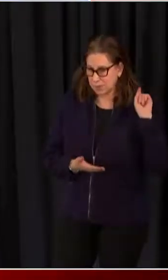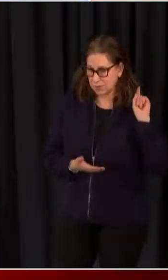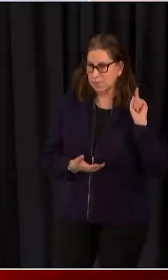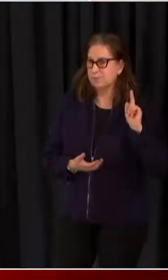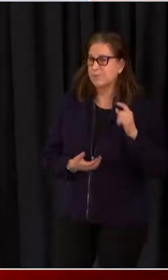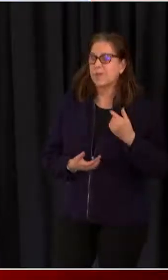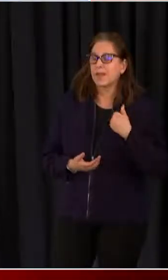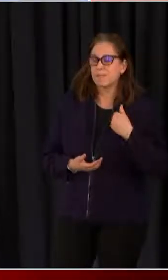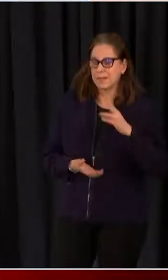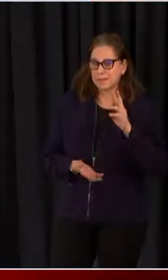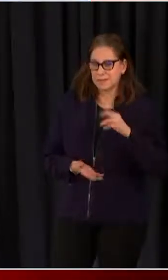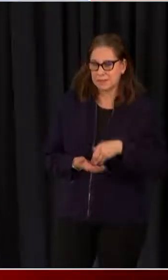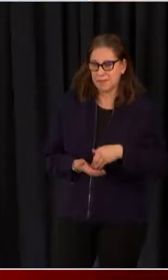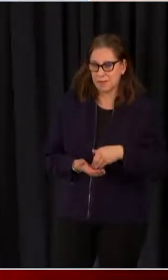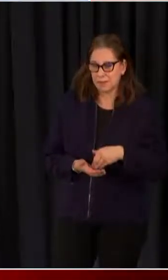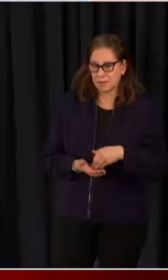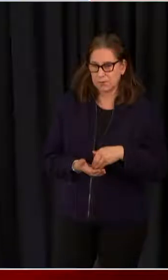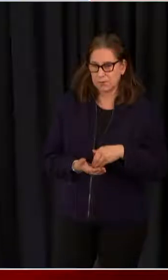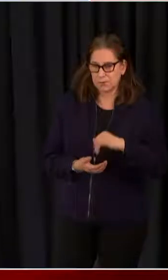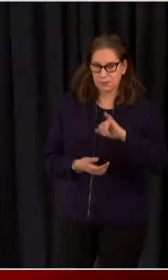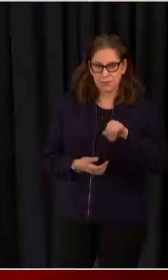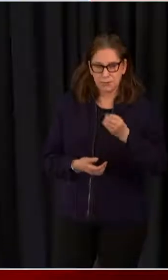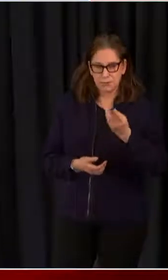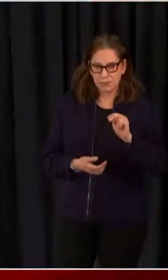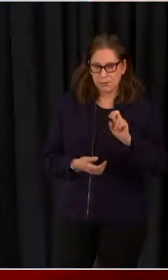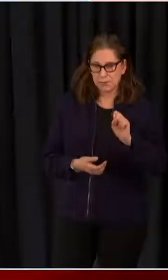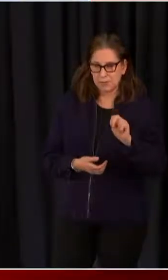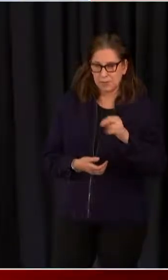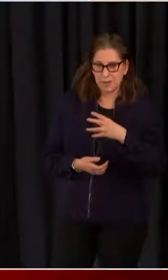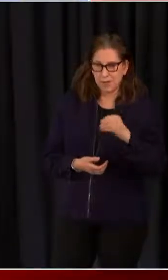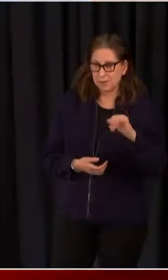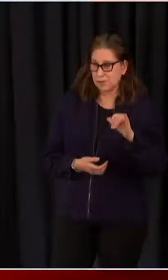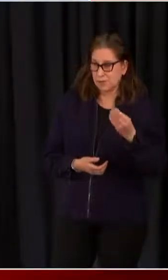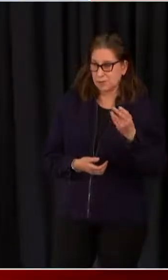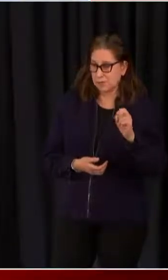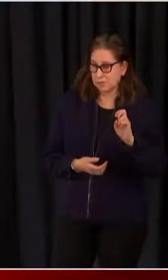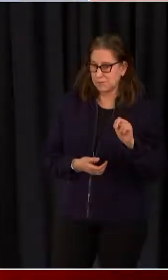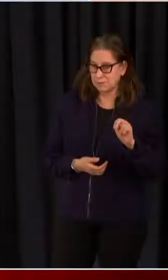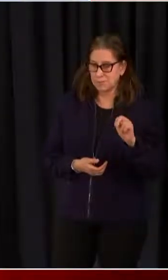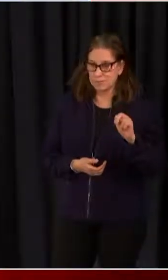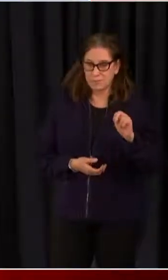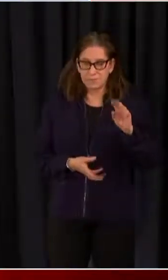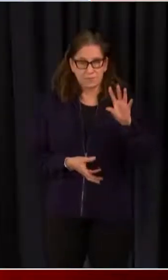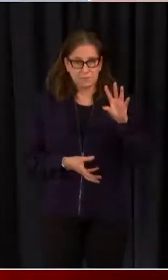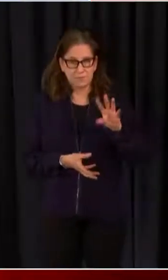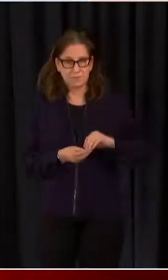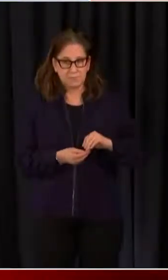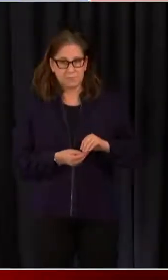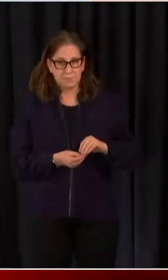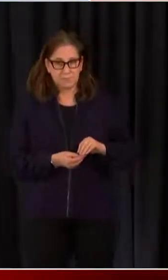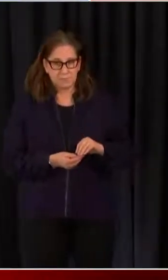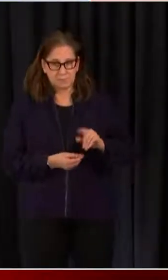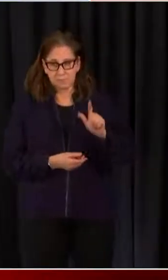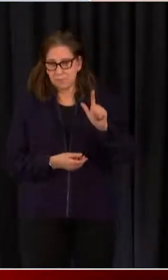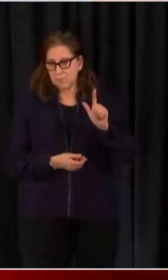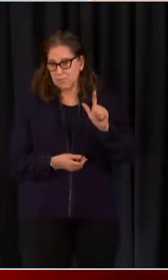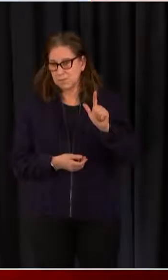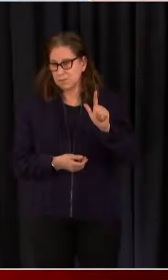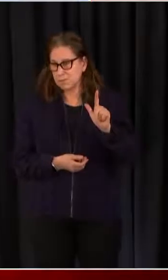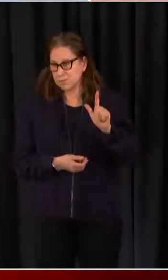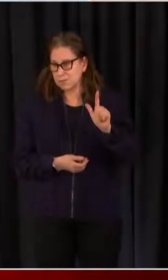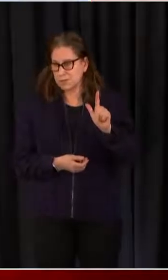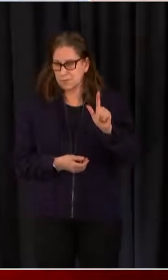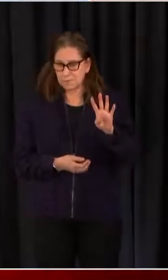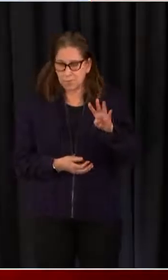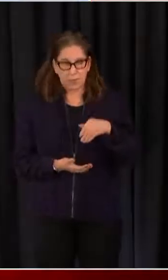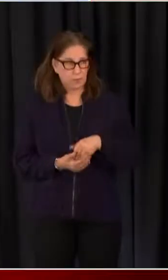6,000 Johnson & Johnson vaccines as well. Okay, so that's like that's an up, It's right? up. I don't know if it's It's our up highest well. shipment? Okay. Yes.